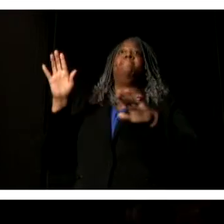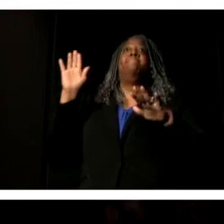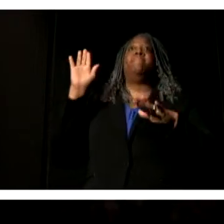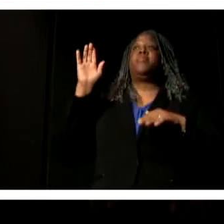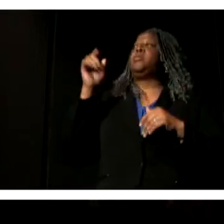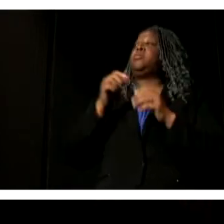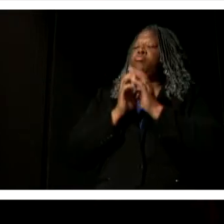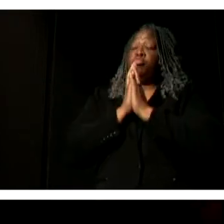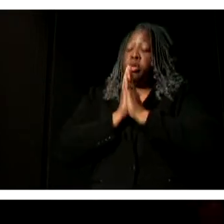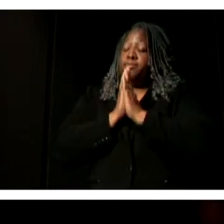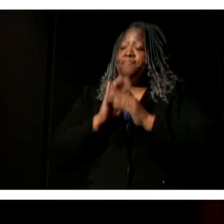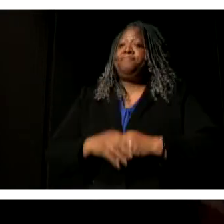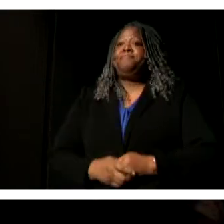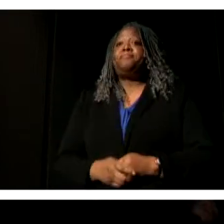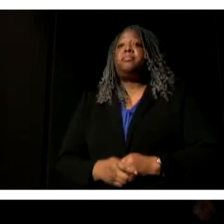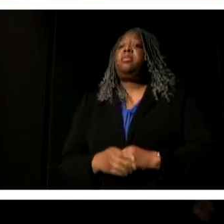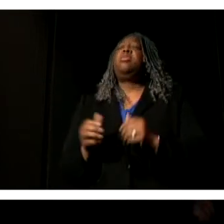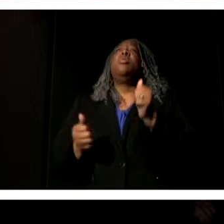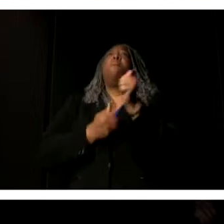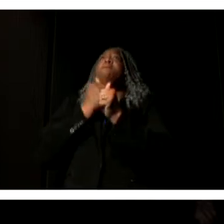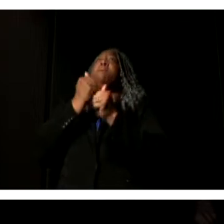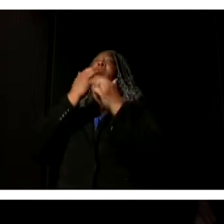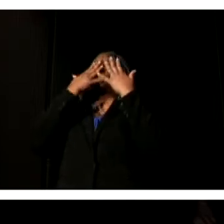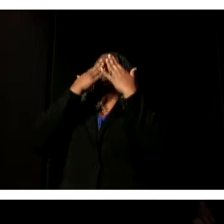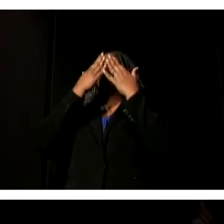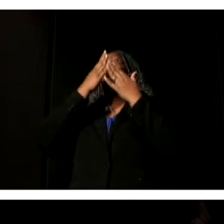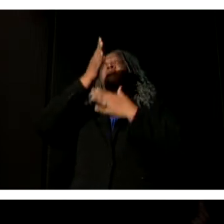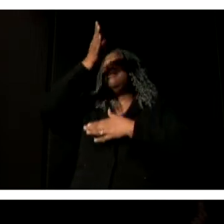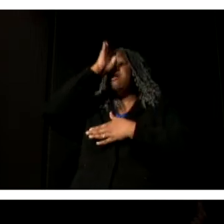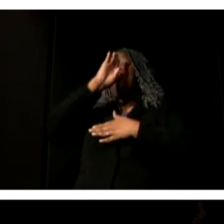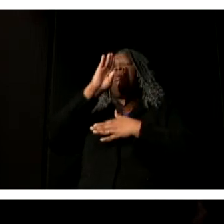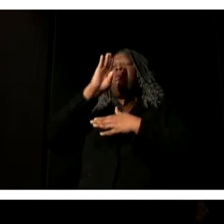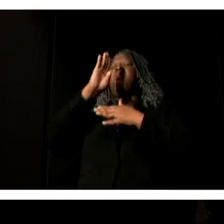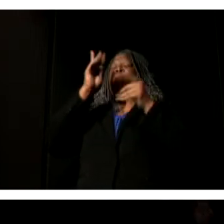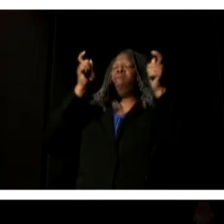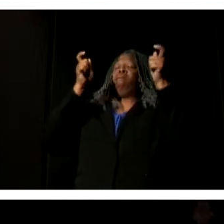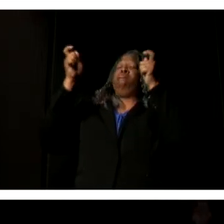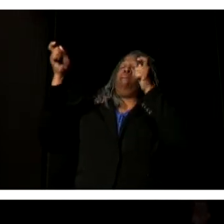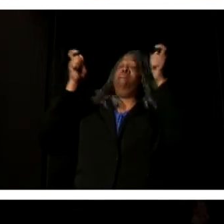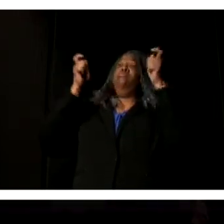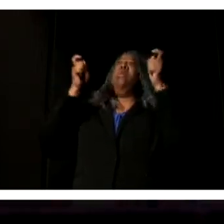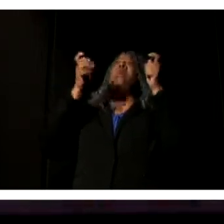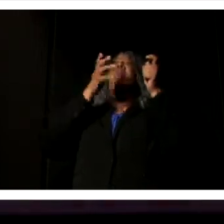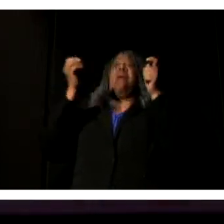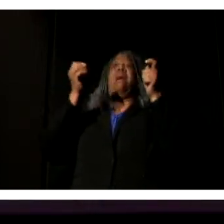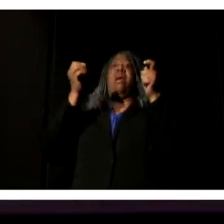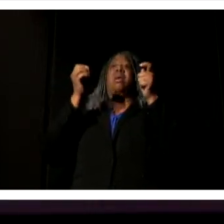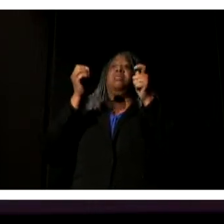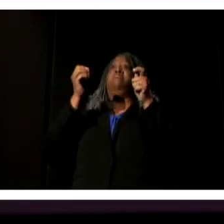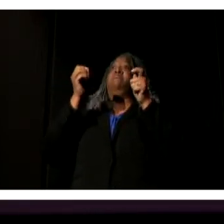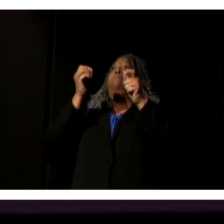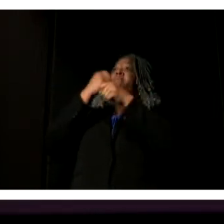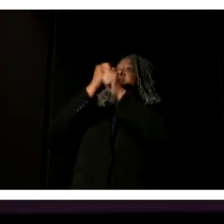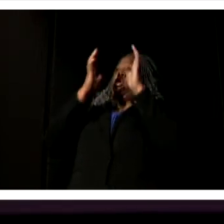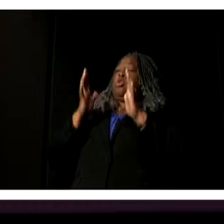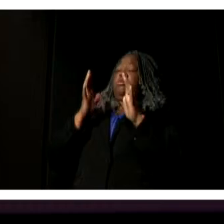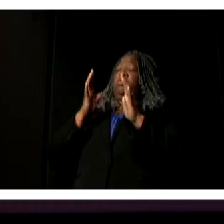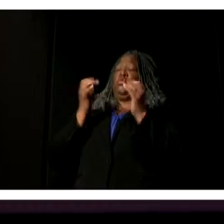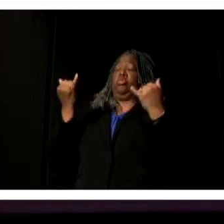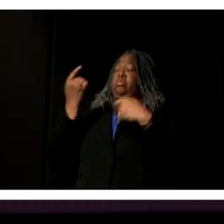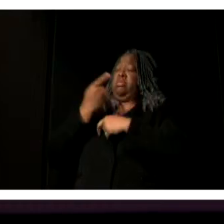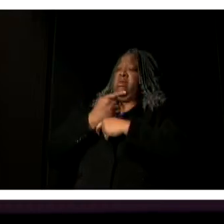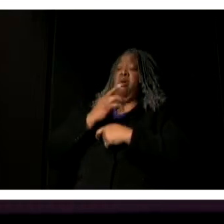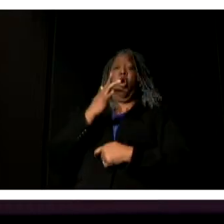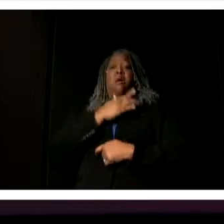prayer. Most gracious God, sovereign Lord and Creator, tonight our hearts are filled with